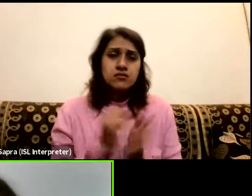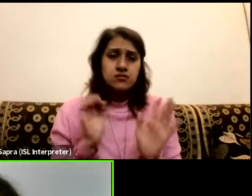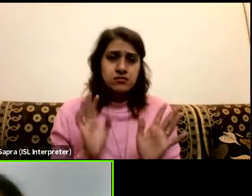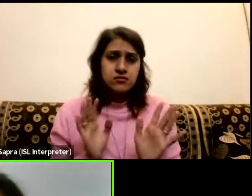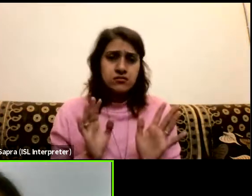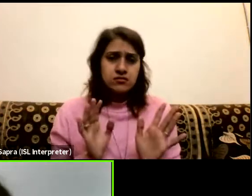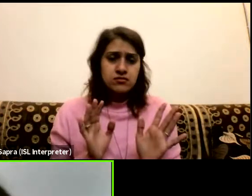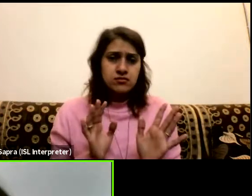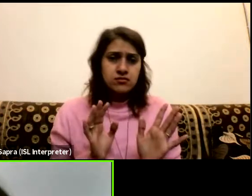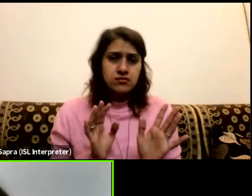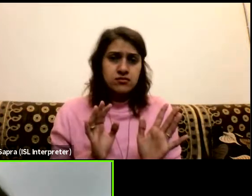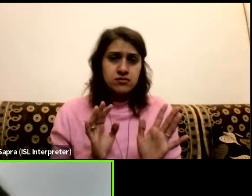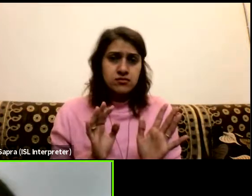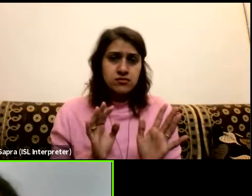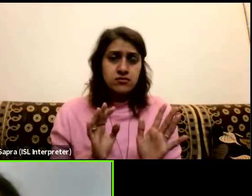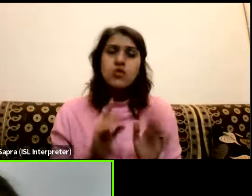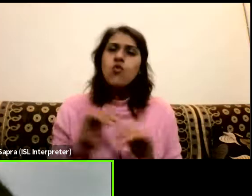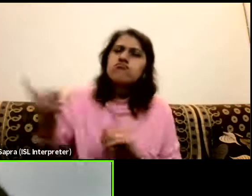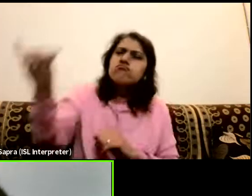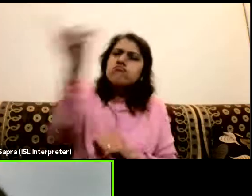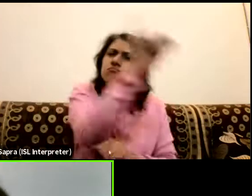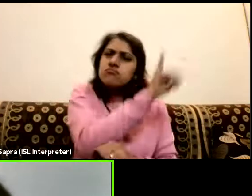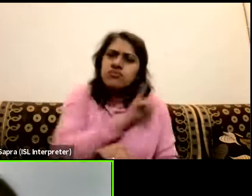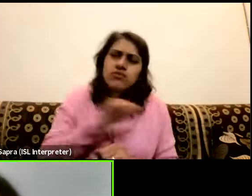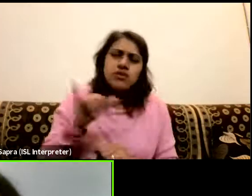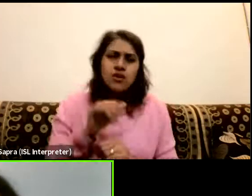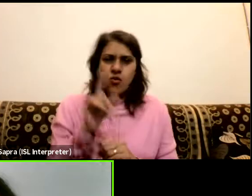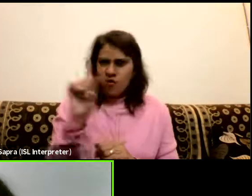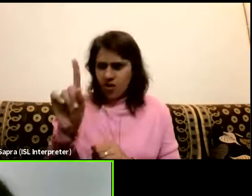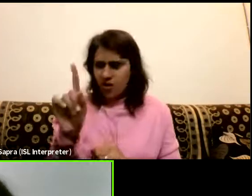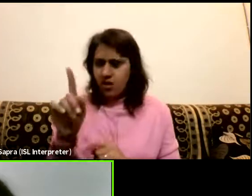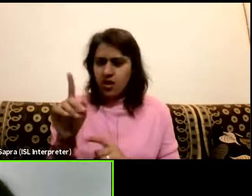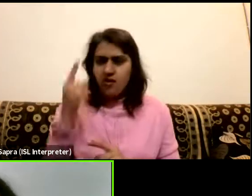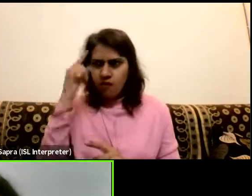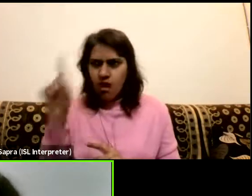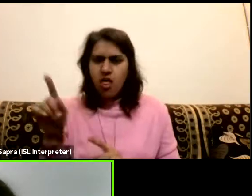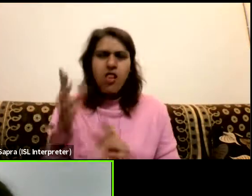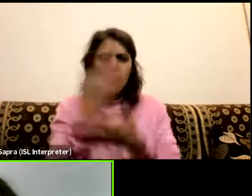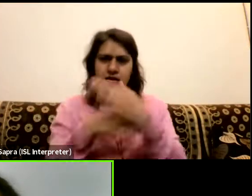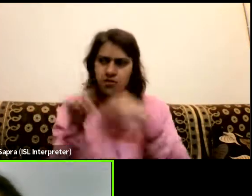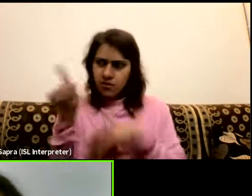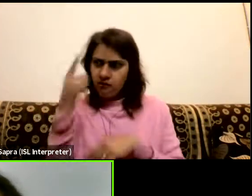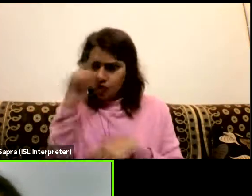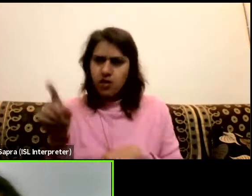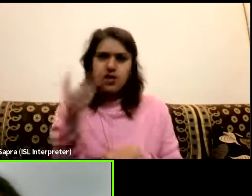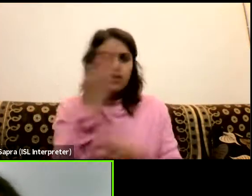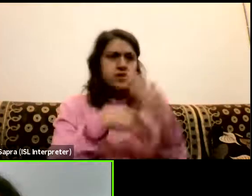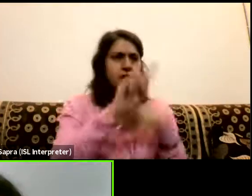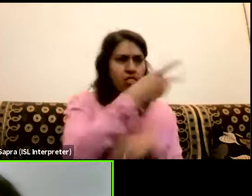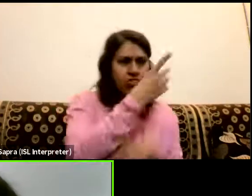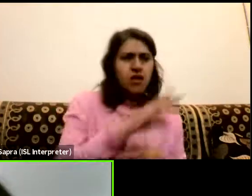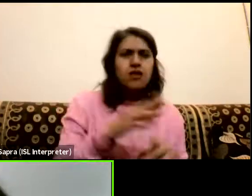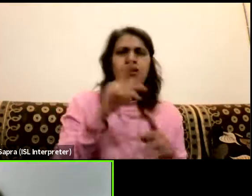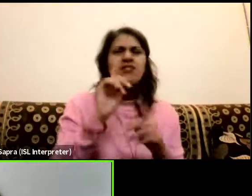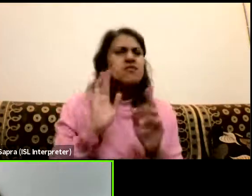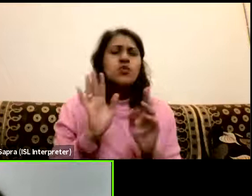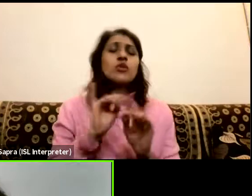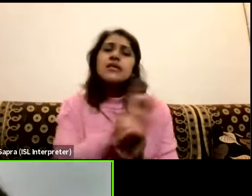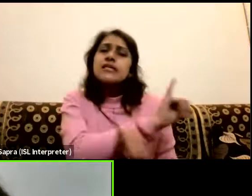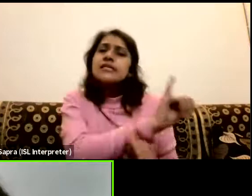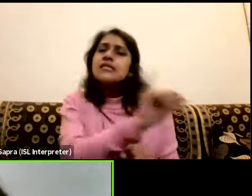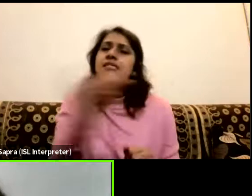should it be universal for all children, and children with disabilities should come into it? Should we have